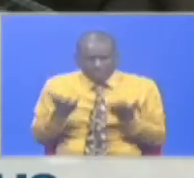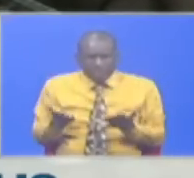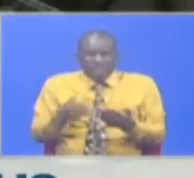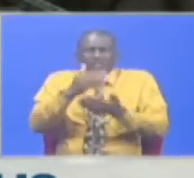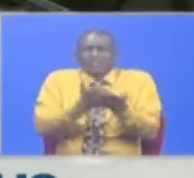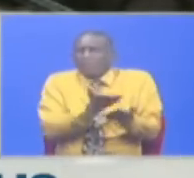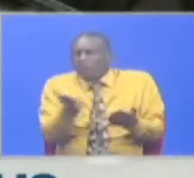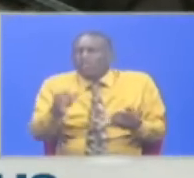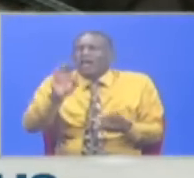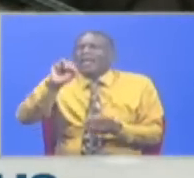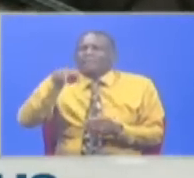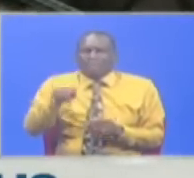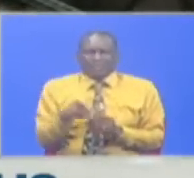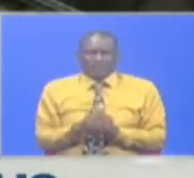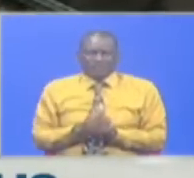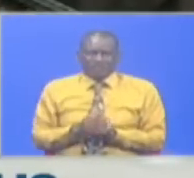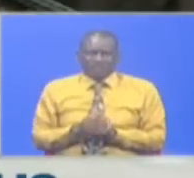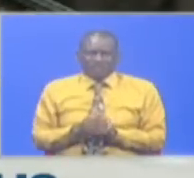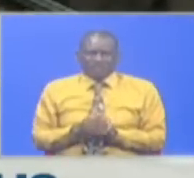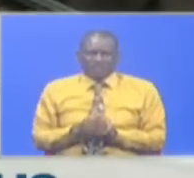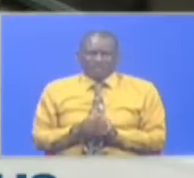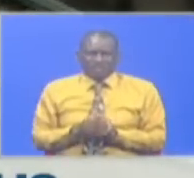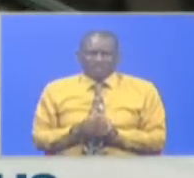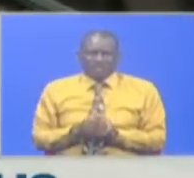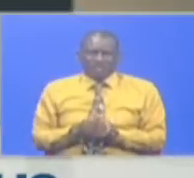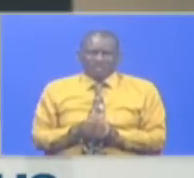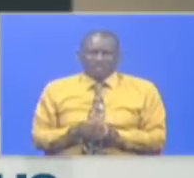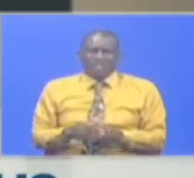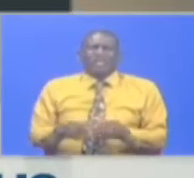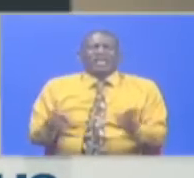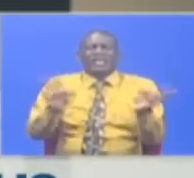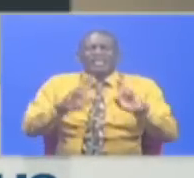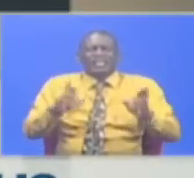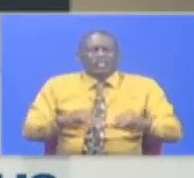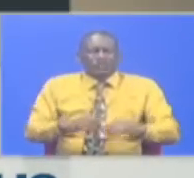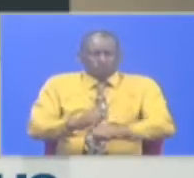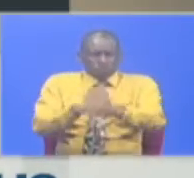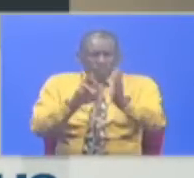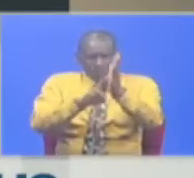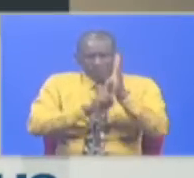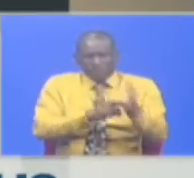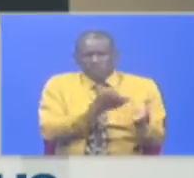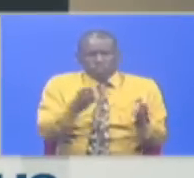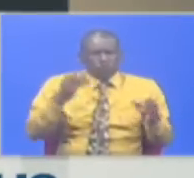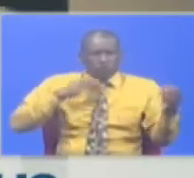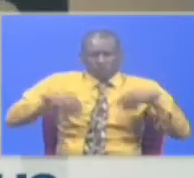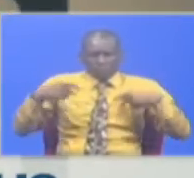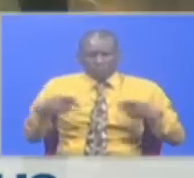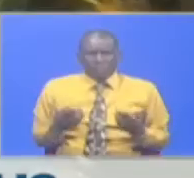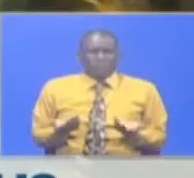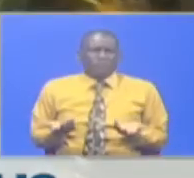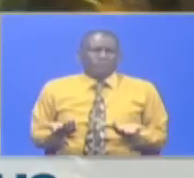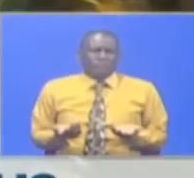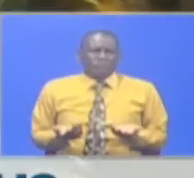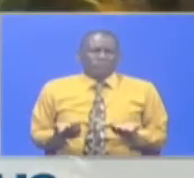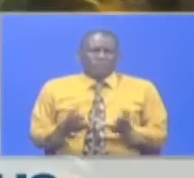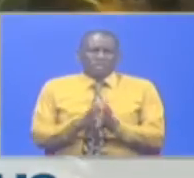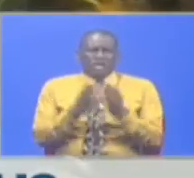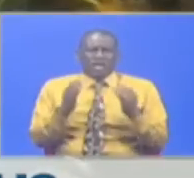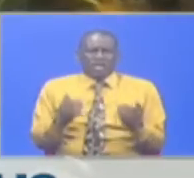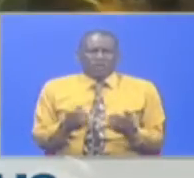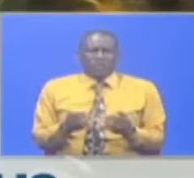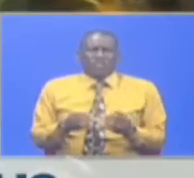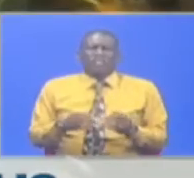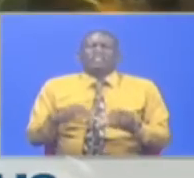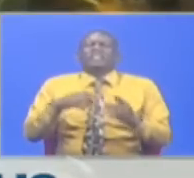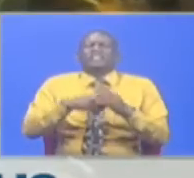parliament, rushing to go and defend them. The court is so quick in giving bail to get them out